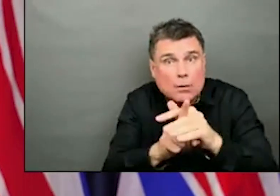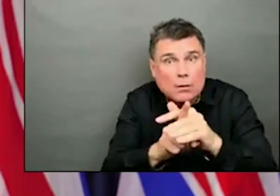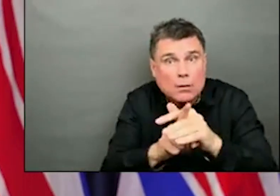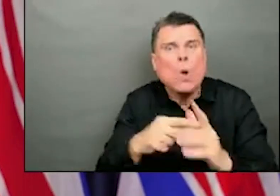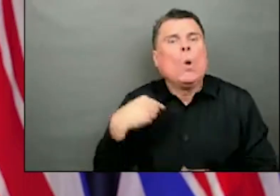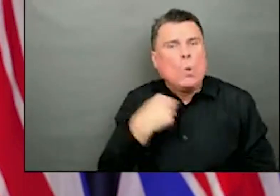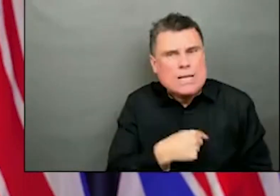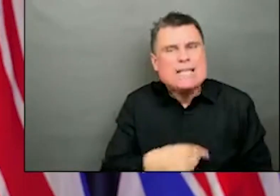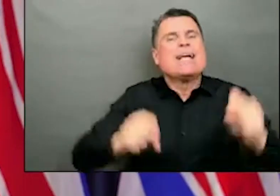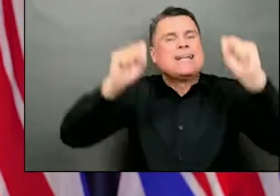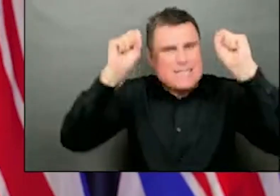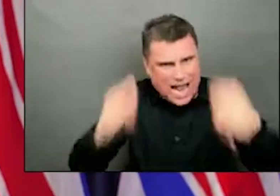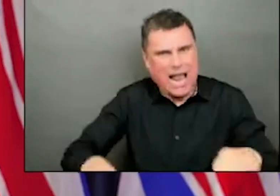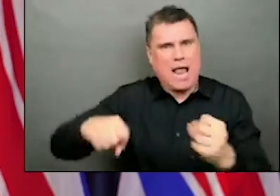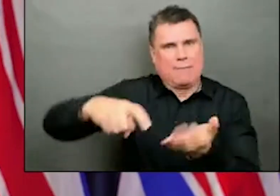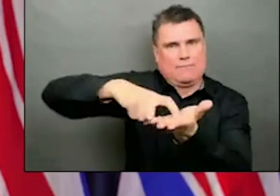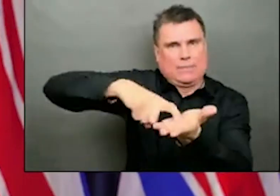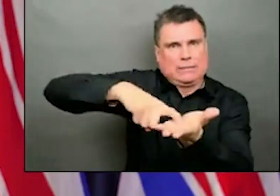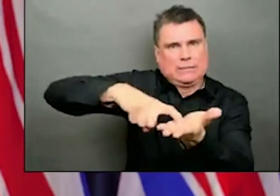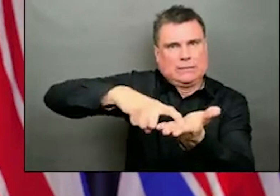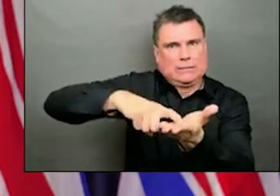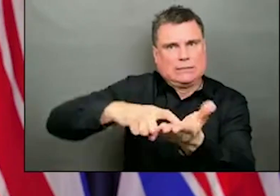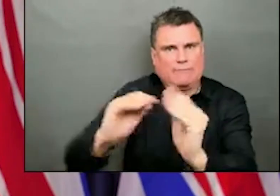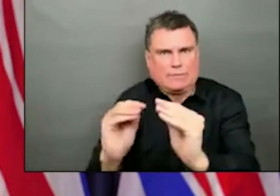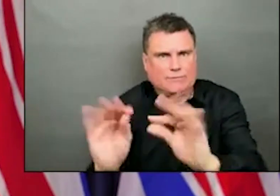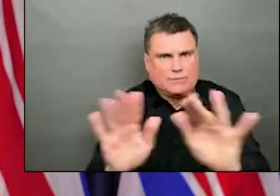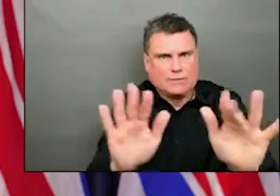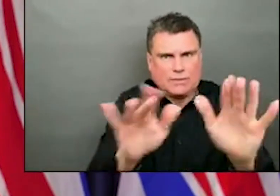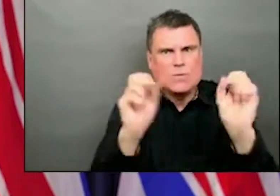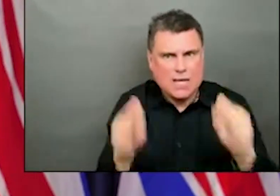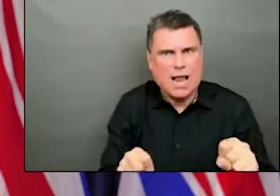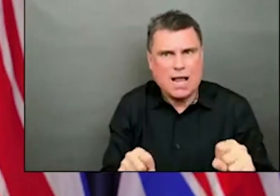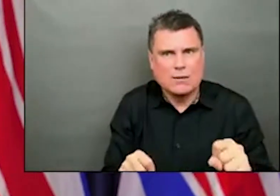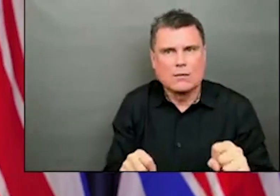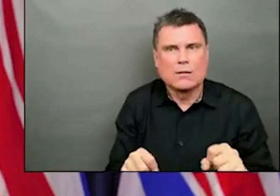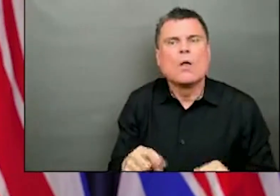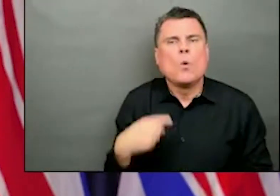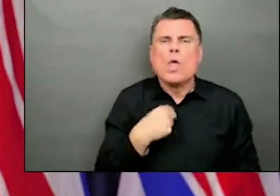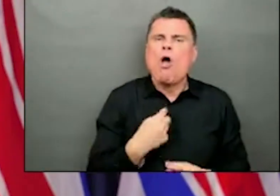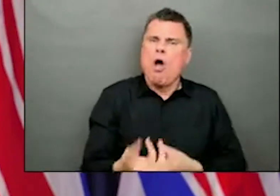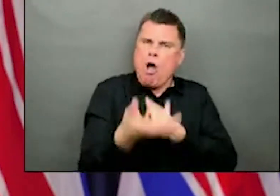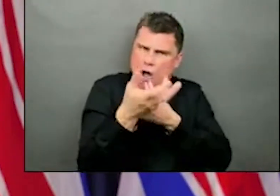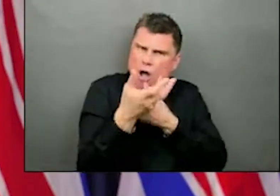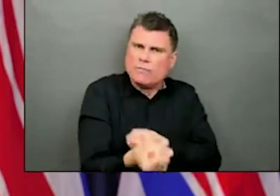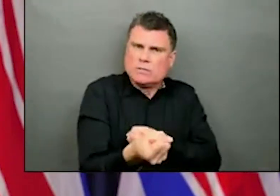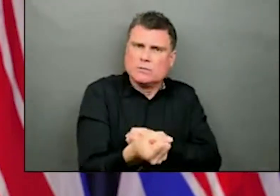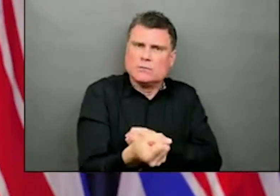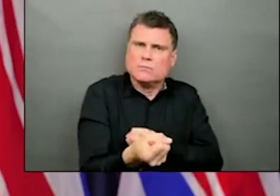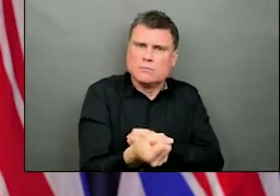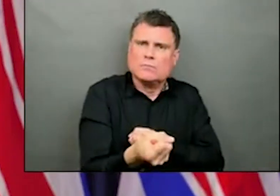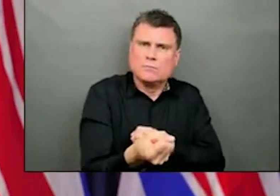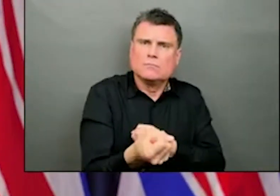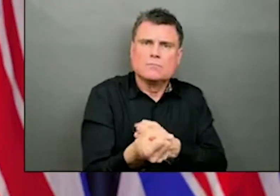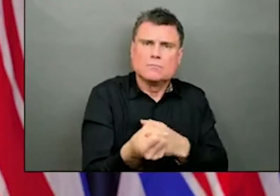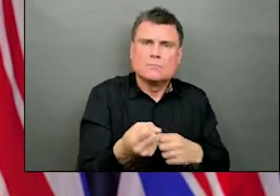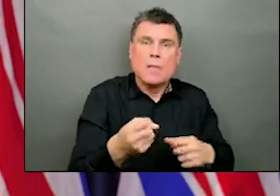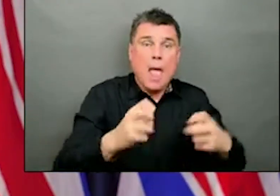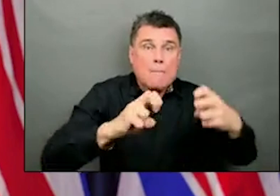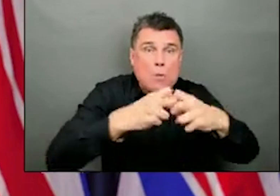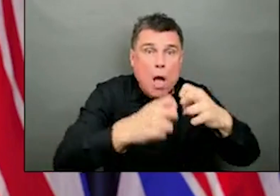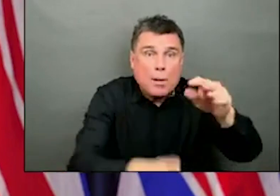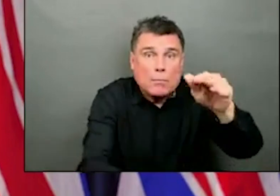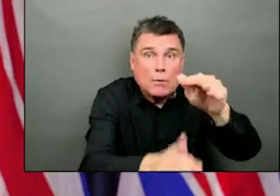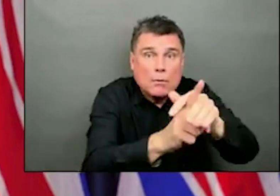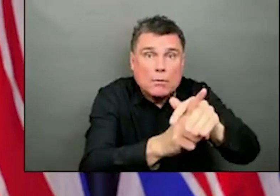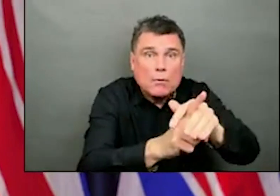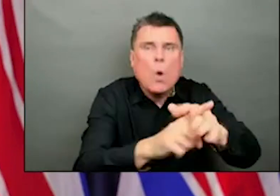emerging, we hear about them when they're discovered, not at the point where the engineers believe they've found the solution. I think those